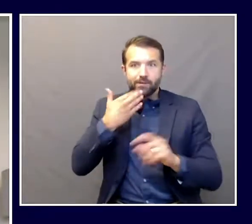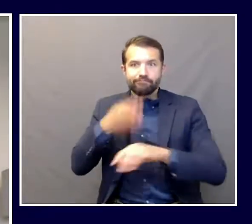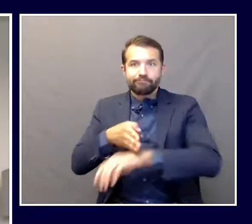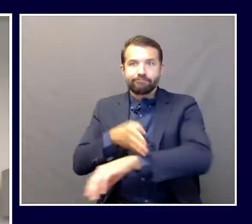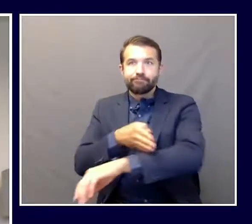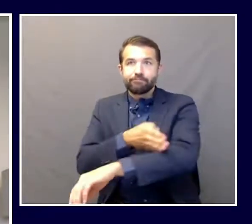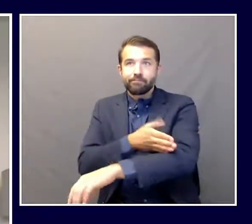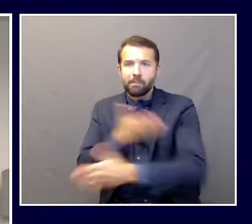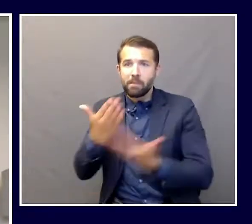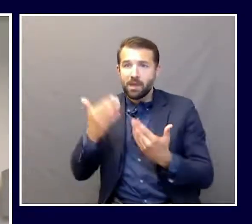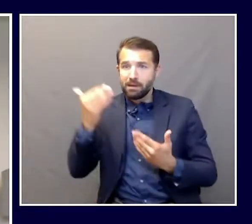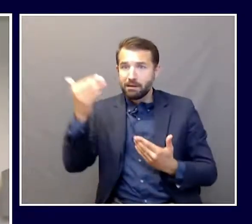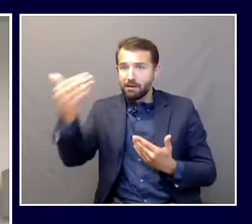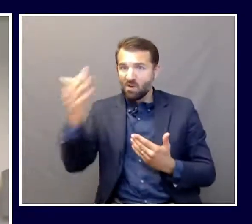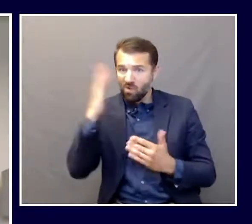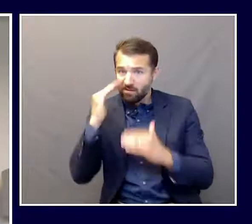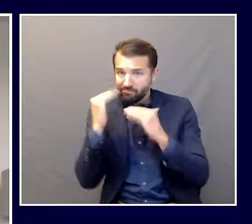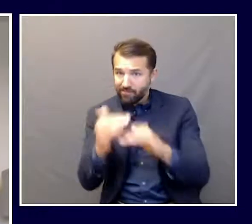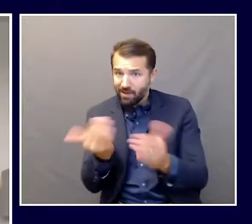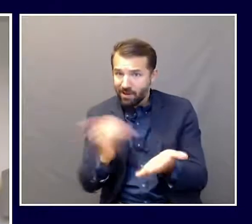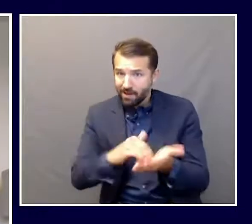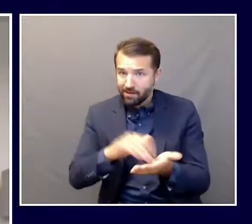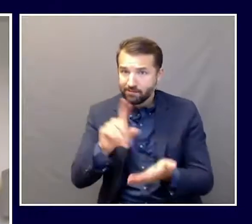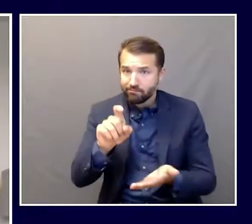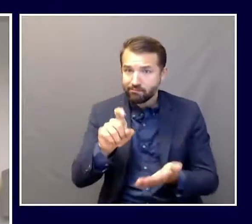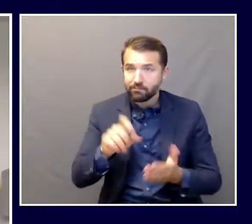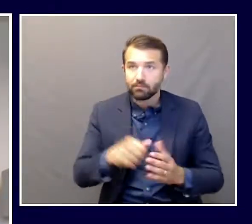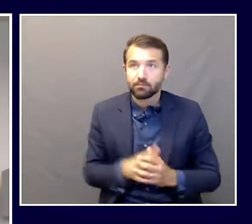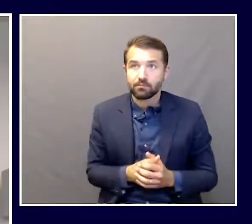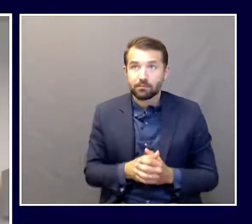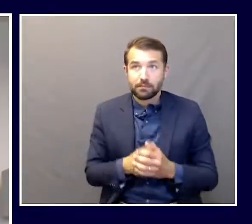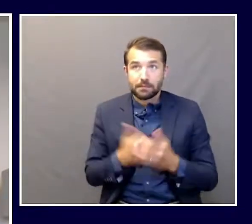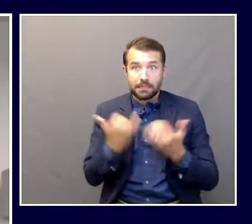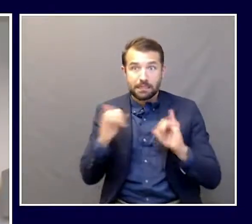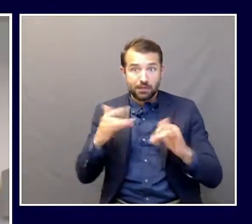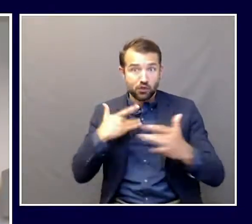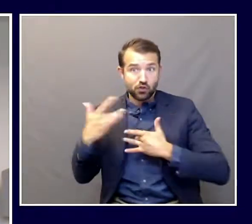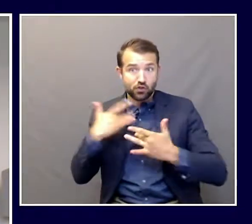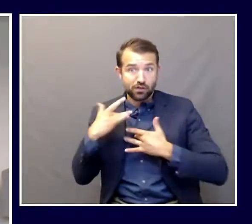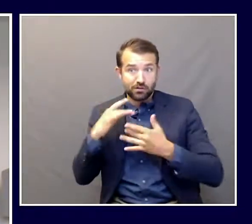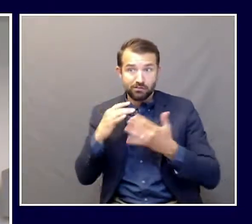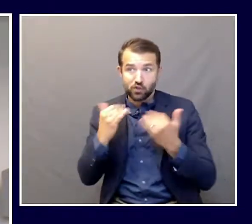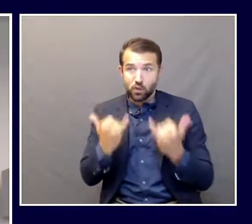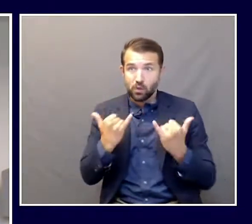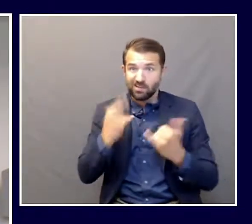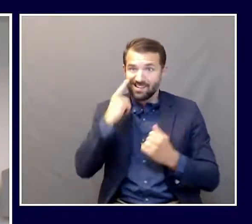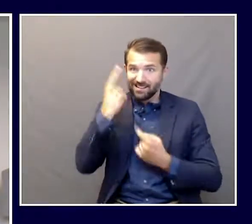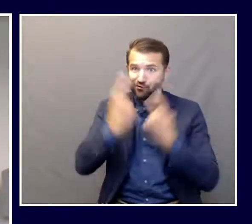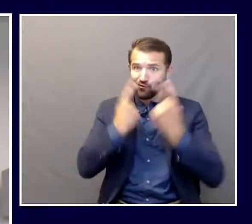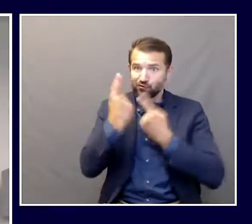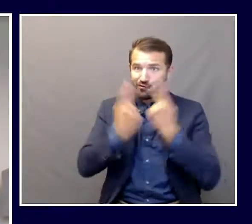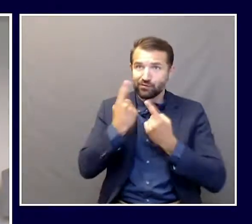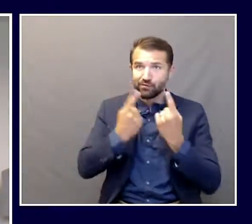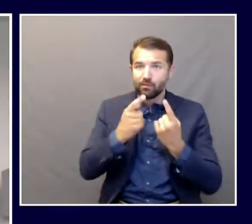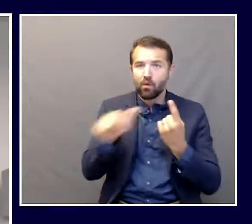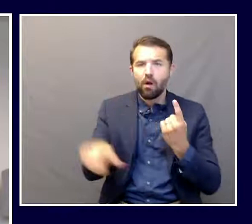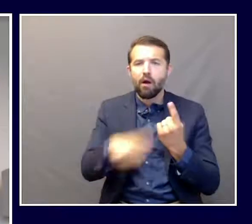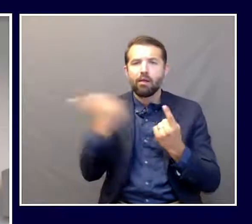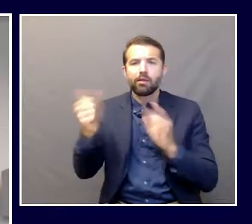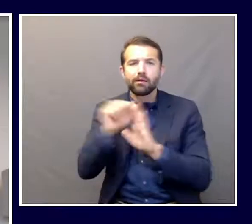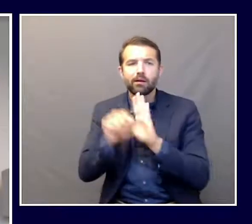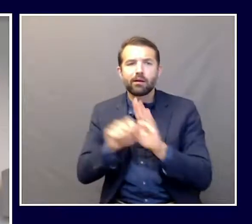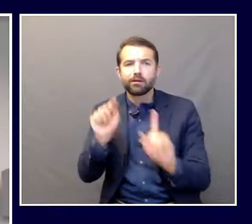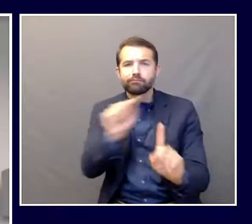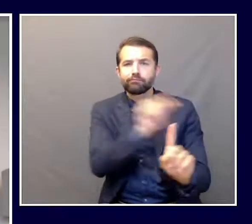plan right now by the Maine CDC or DHHS or is there even a discussion to start reinstating any of those things given the emergence